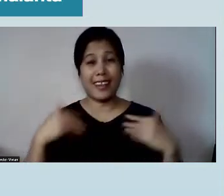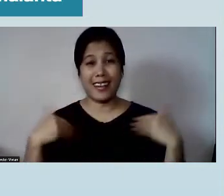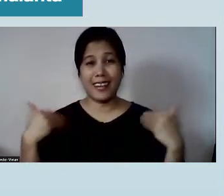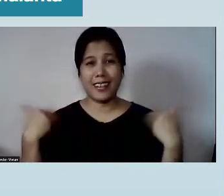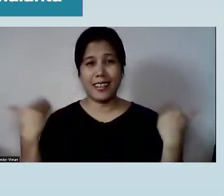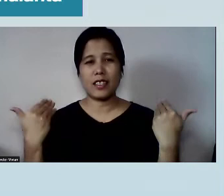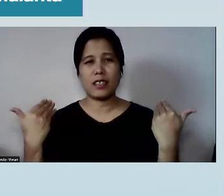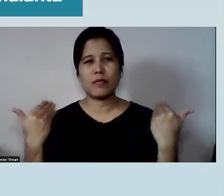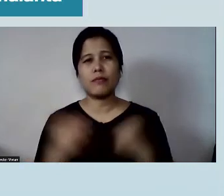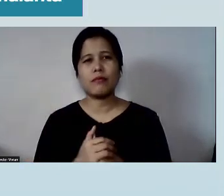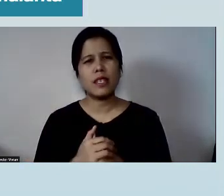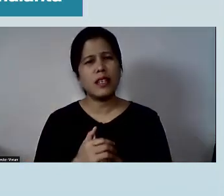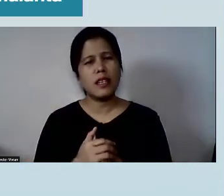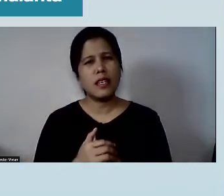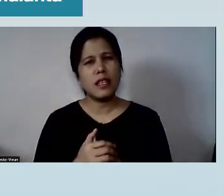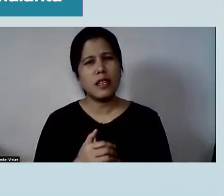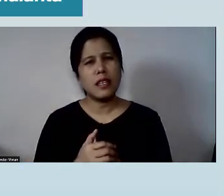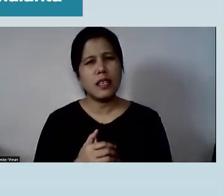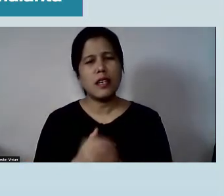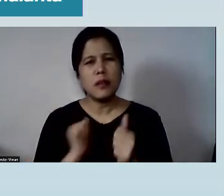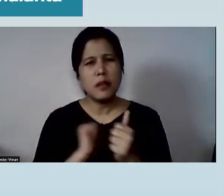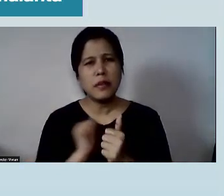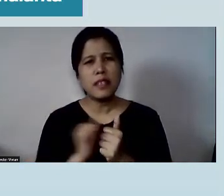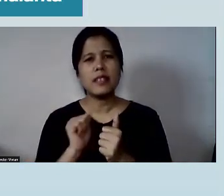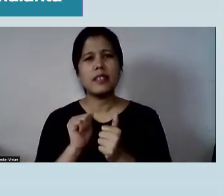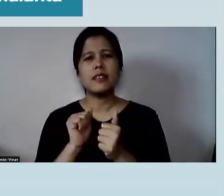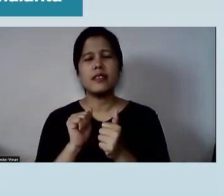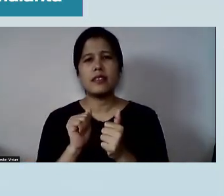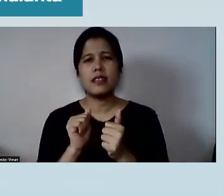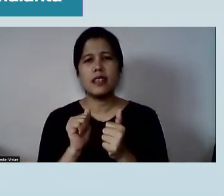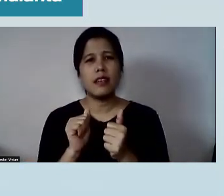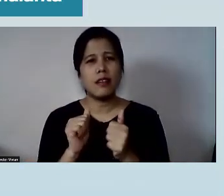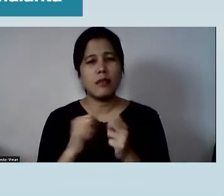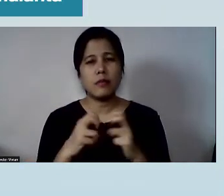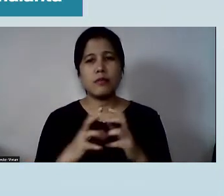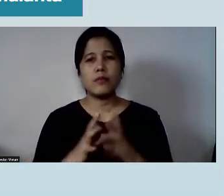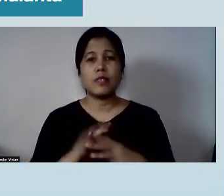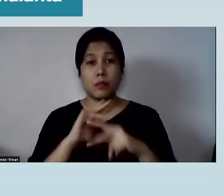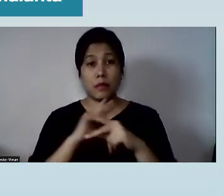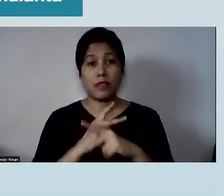ADHD. It simply means let's utilize multiple methods and intervention.